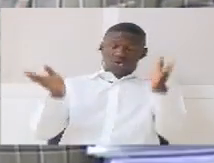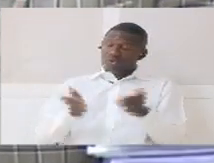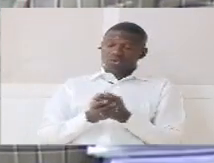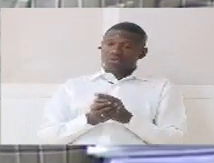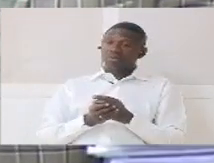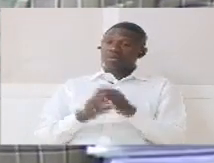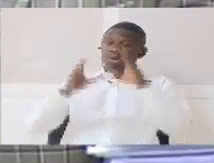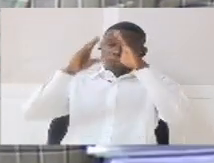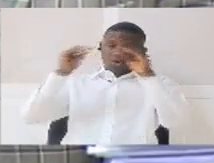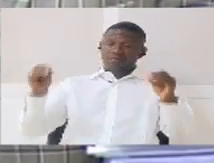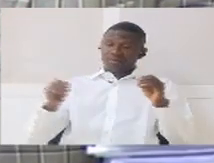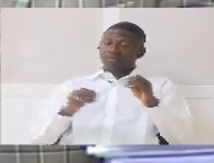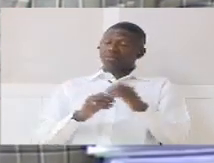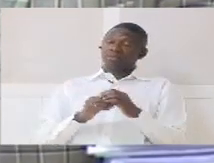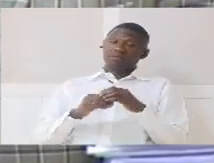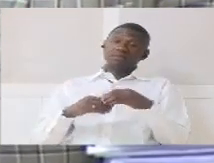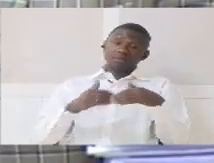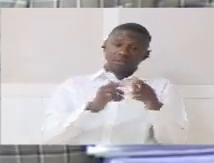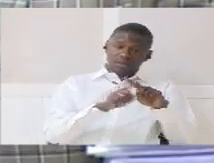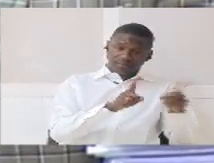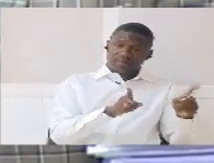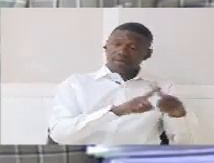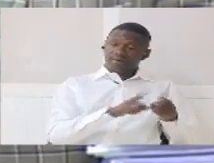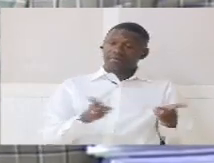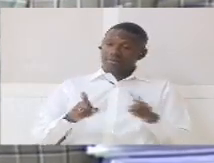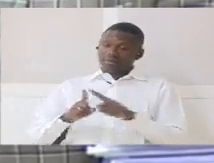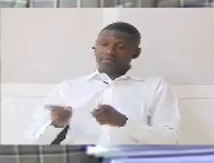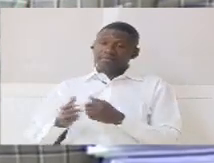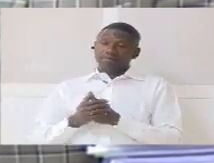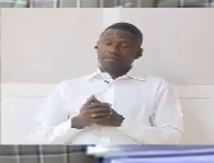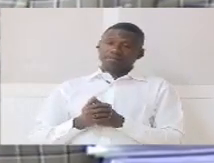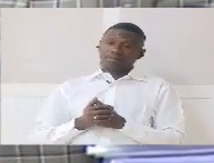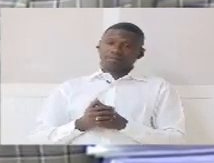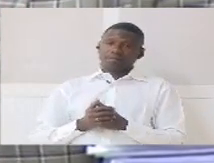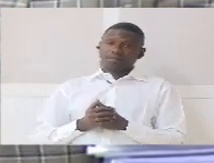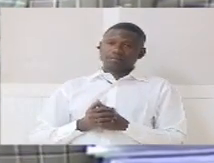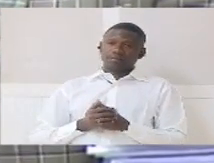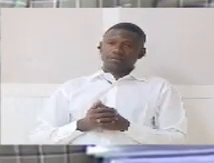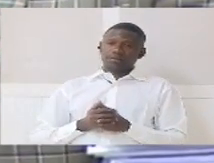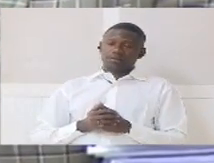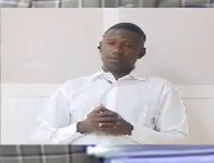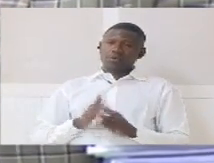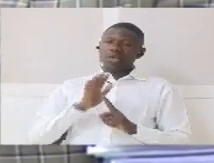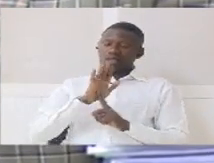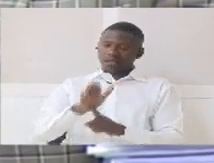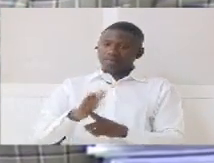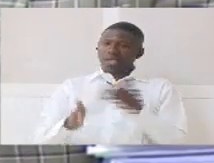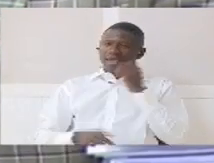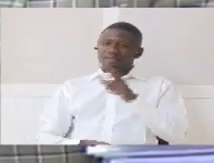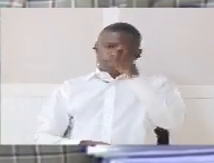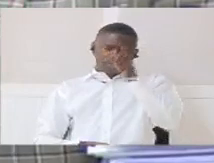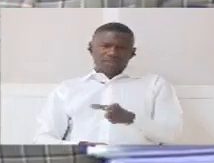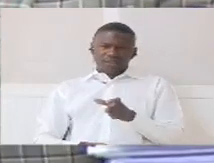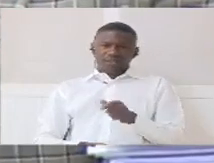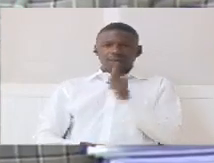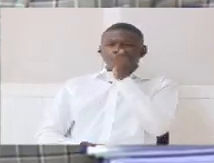All the offices. So on that basis, if a person is secretly brought into